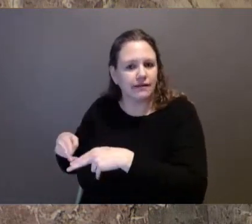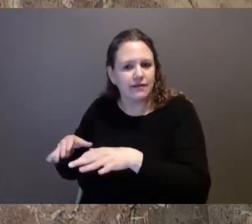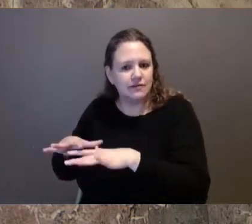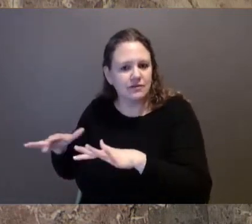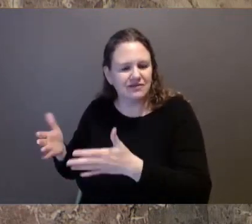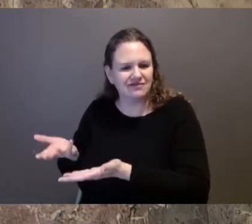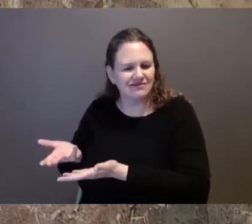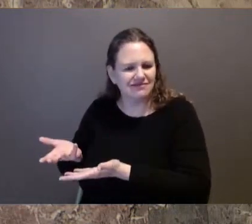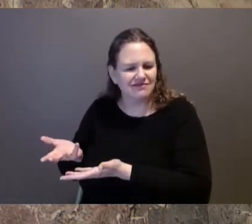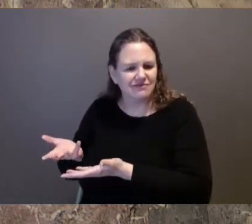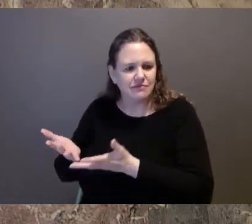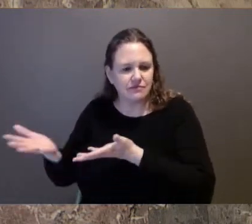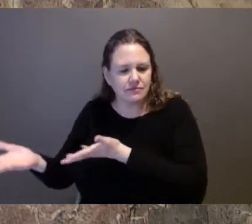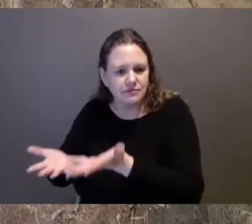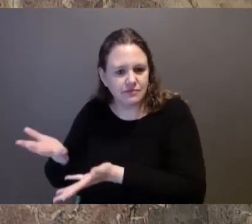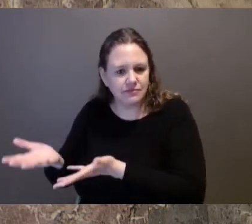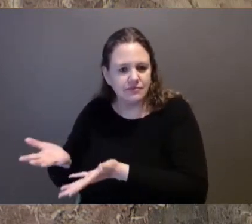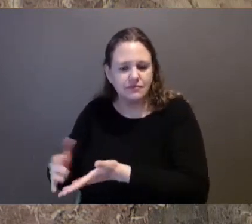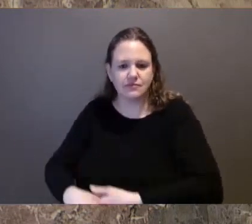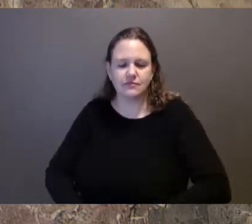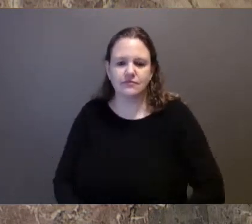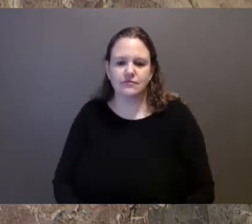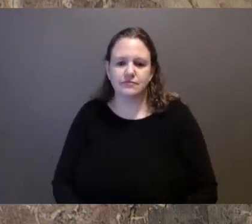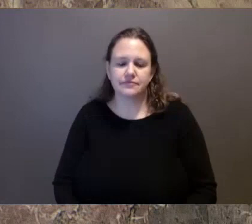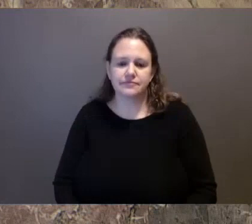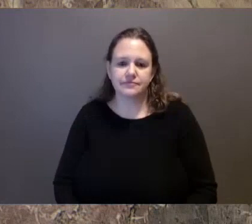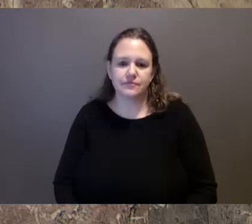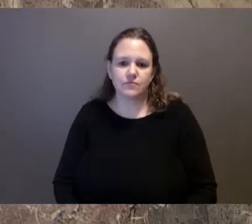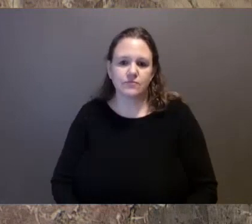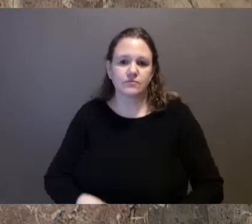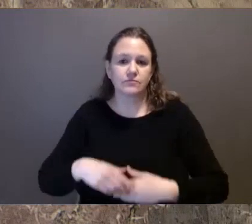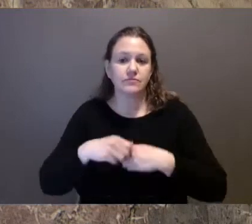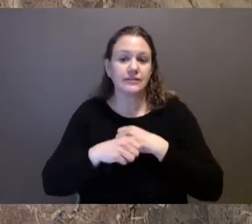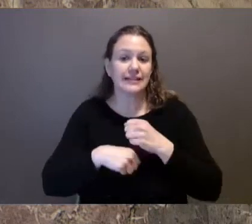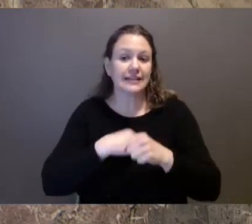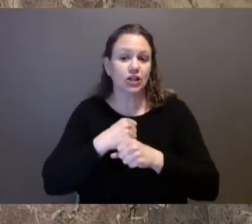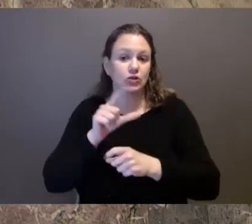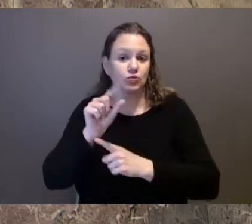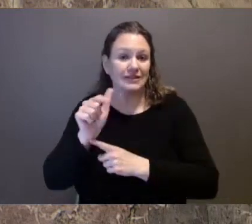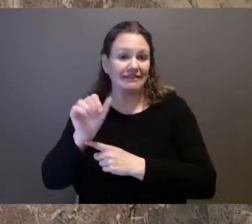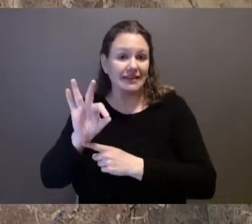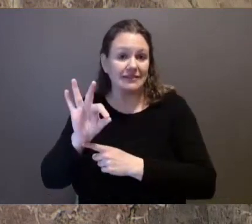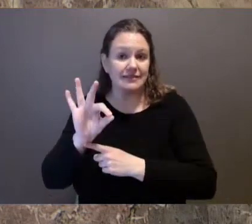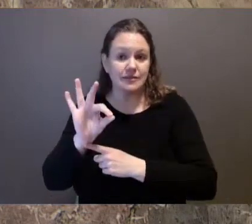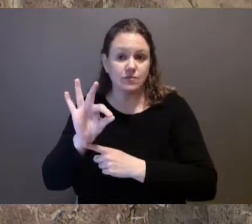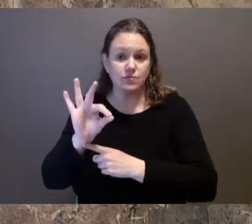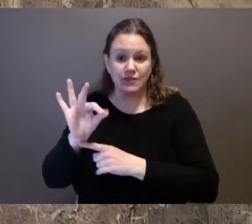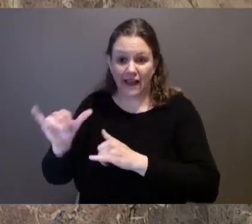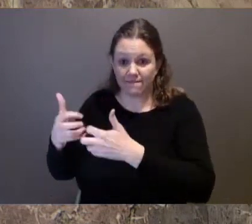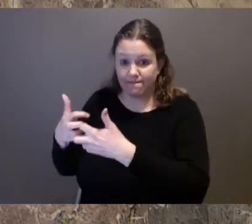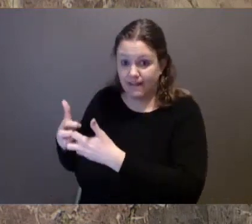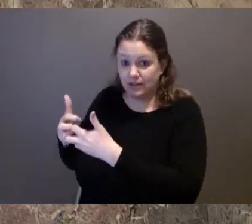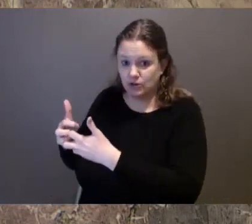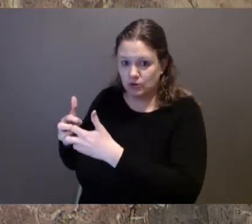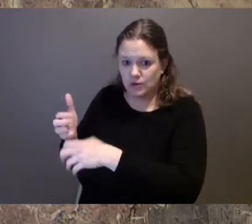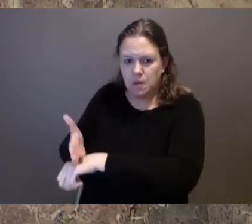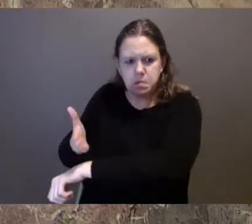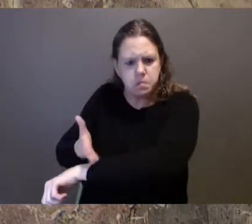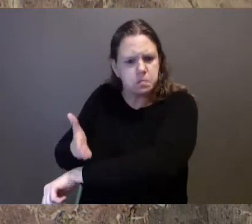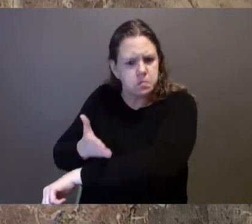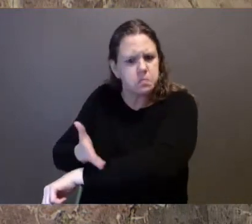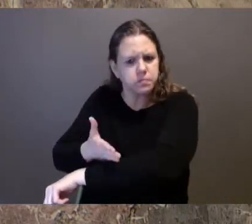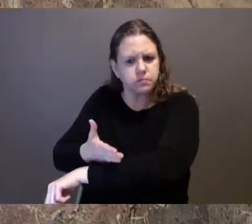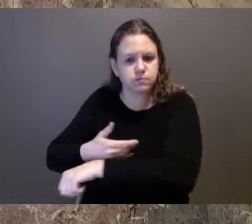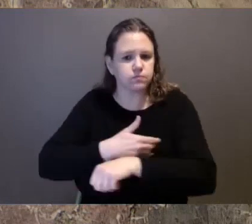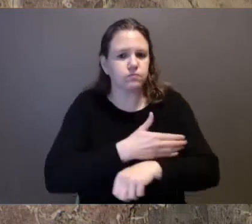Bay Packing Effluent Treatment System was upgraded to meet best achievable technology. The company has since optimized the